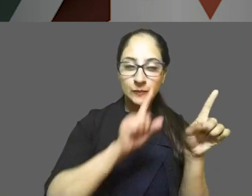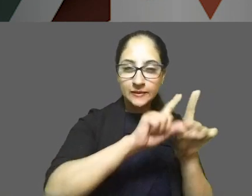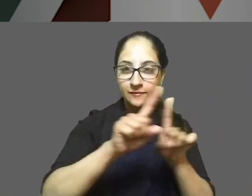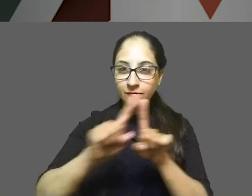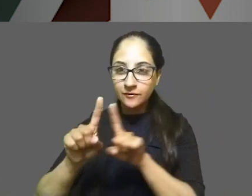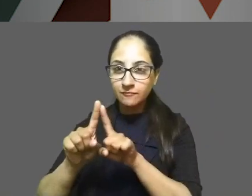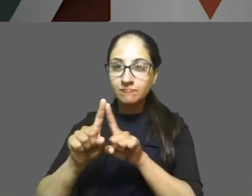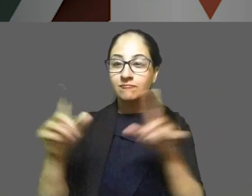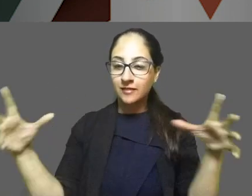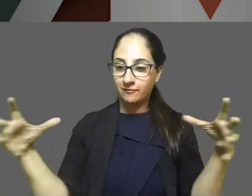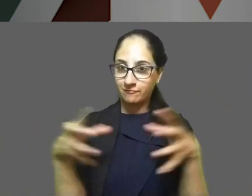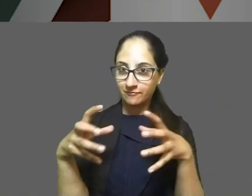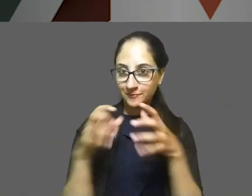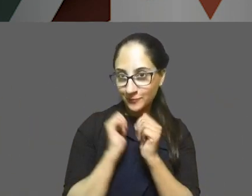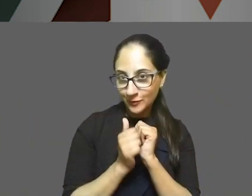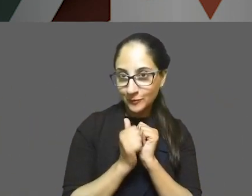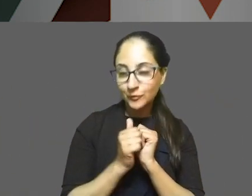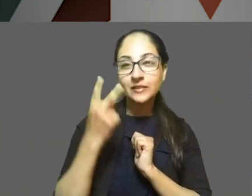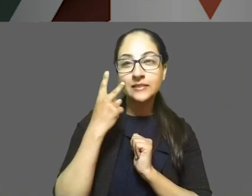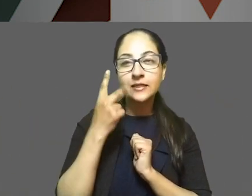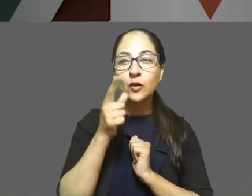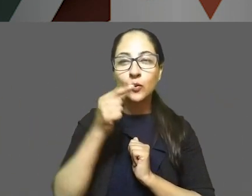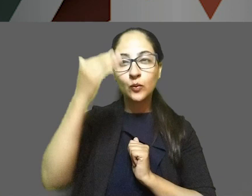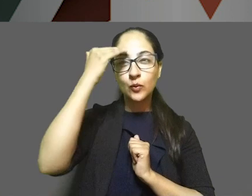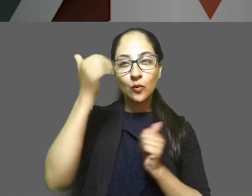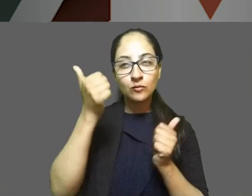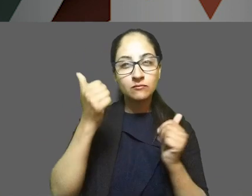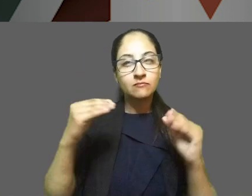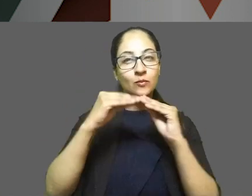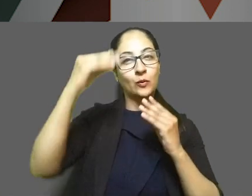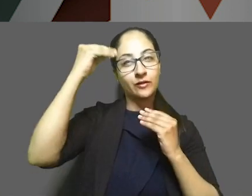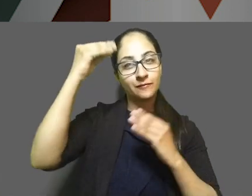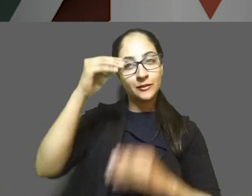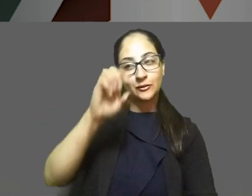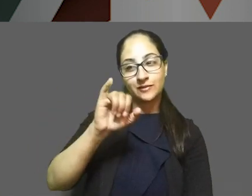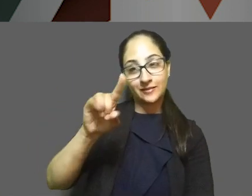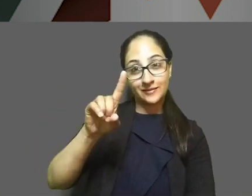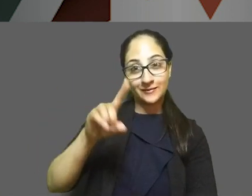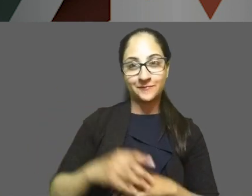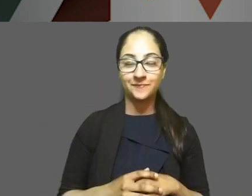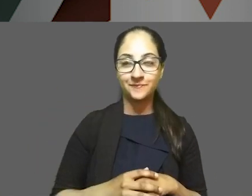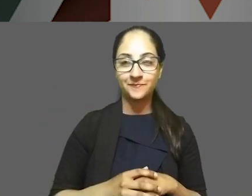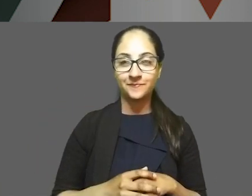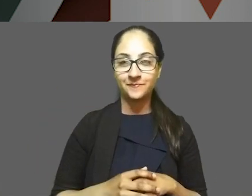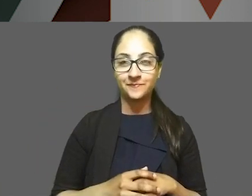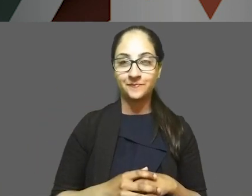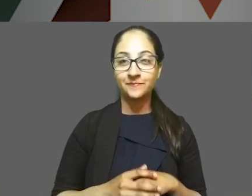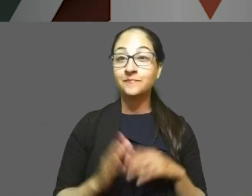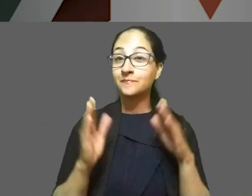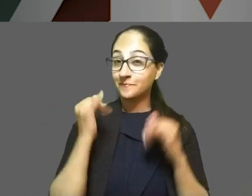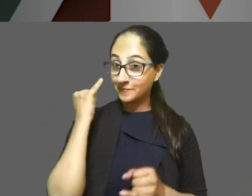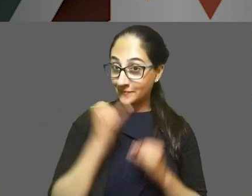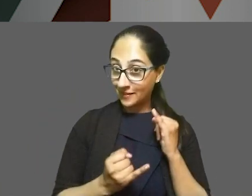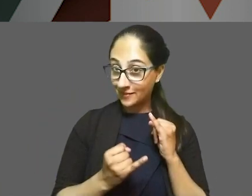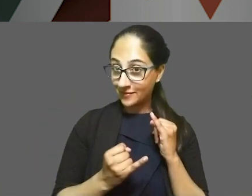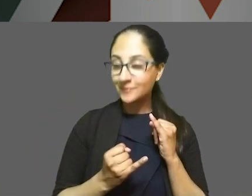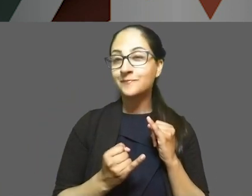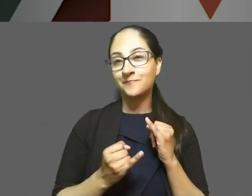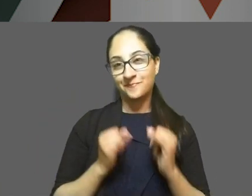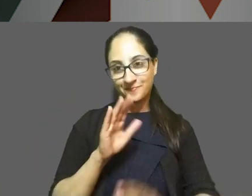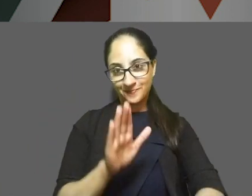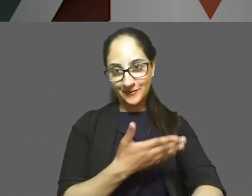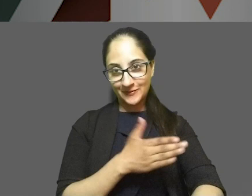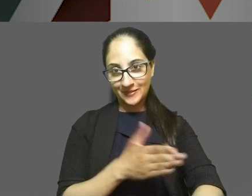Challenge. Students from across the country will compete to see who has the ultimate mind for Eid trivia. And of